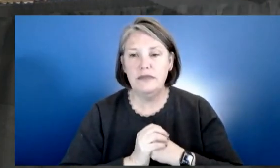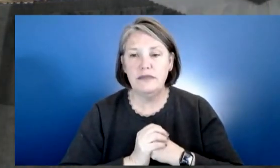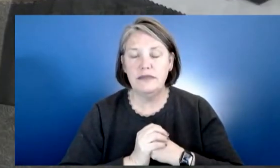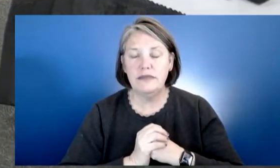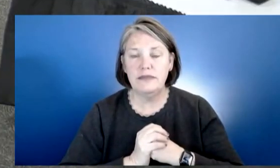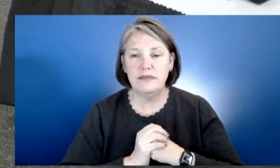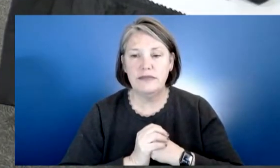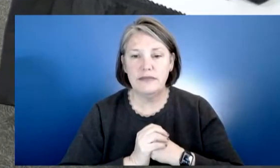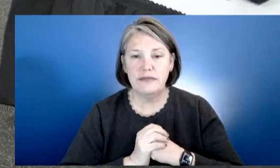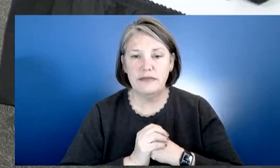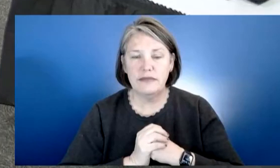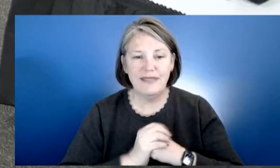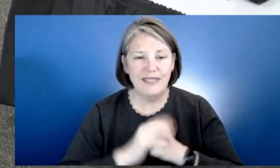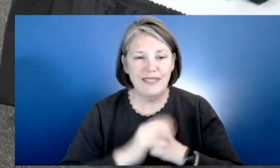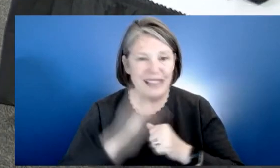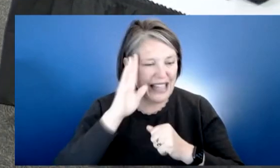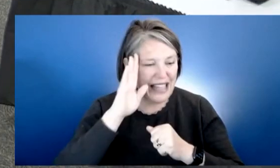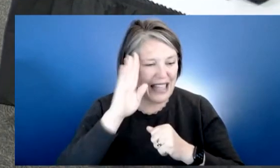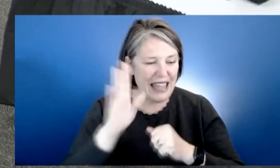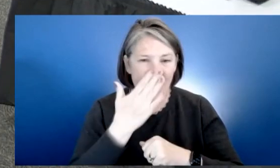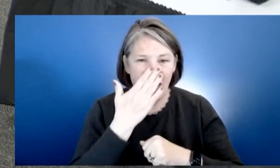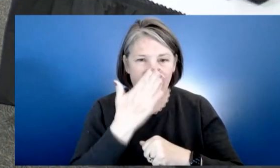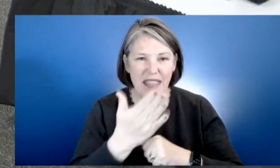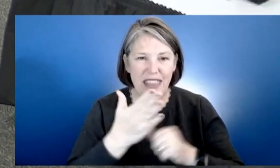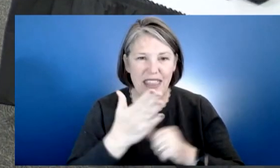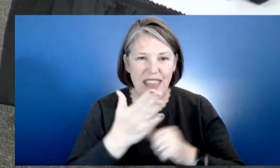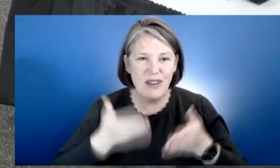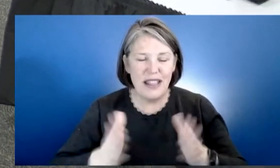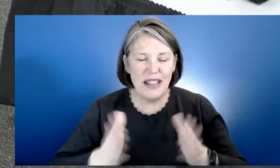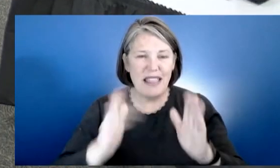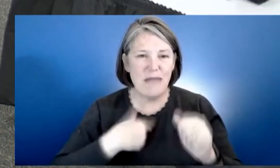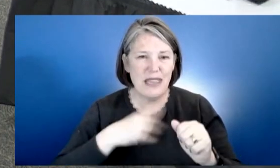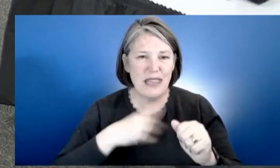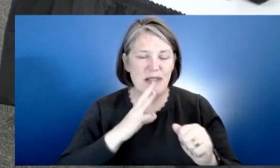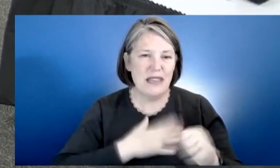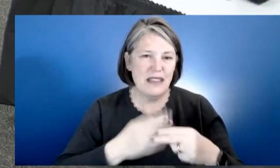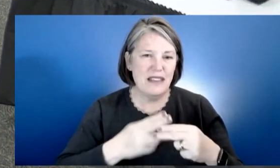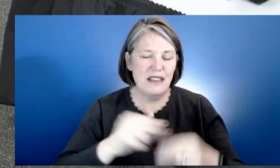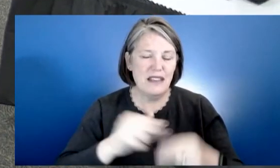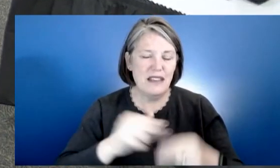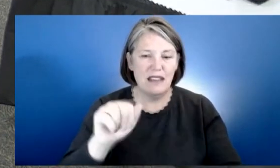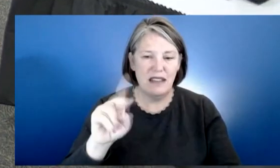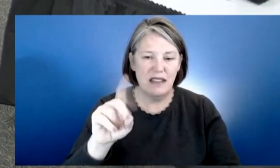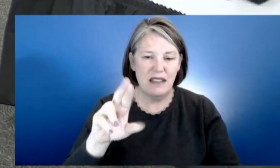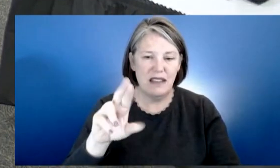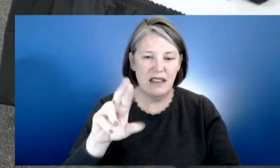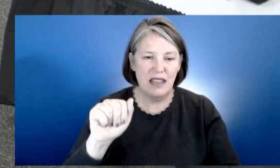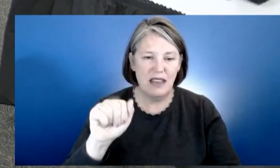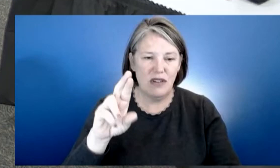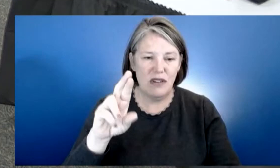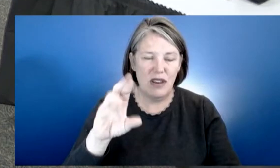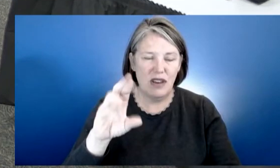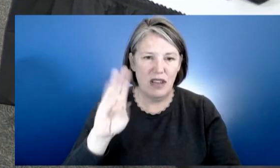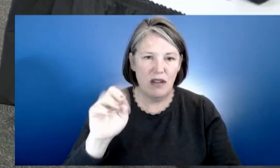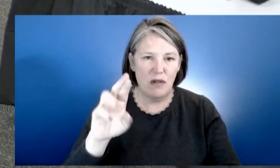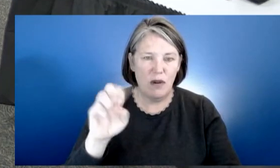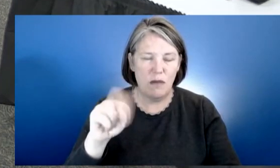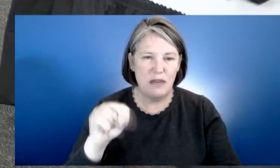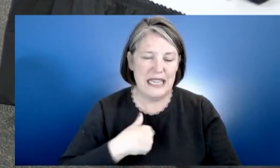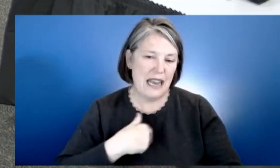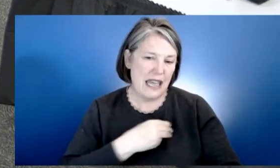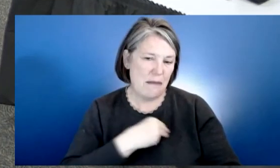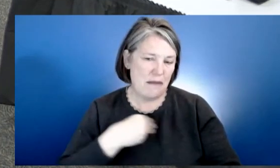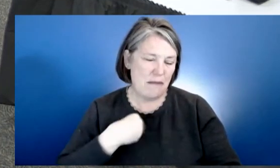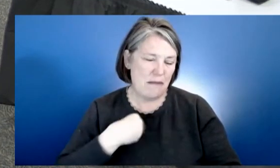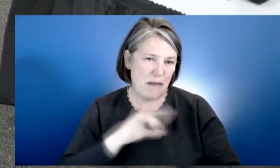Hello, thank you for allowing me to speak. My name is Andrea Roberson. I'm a member of this county for 25